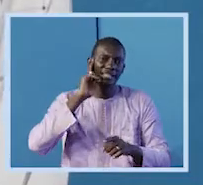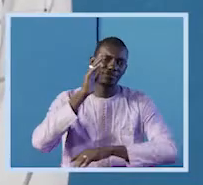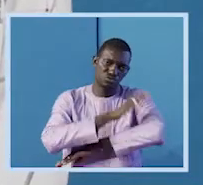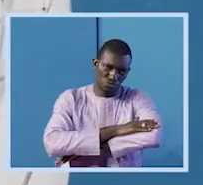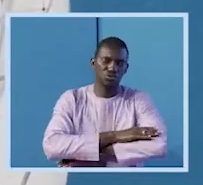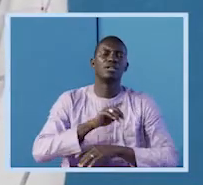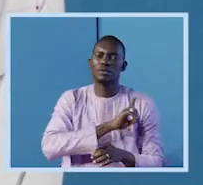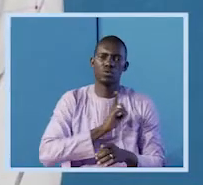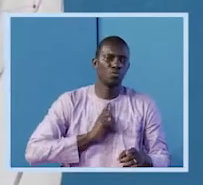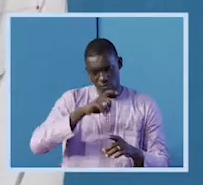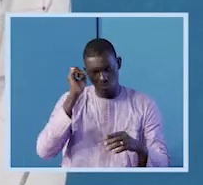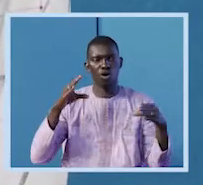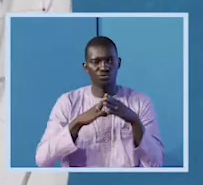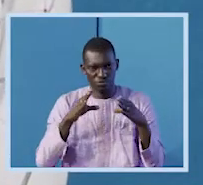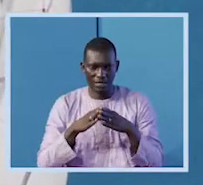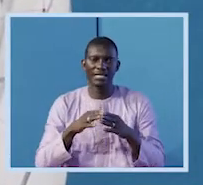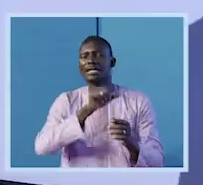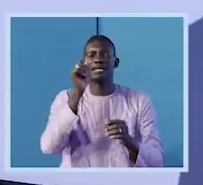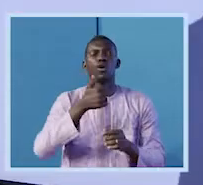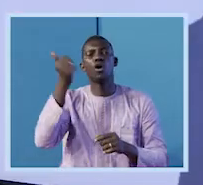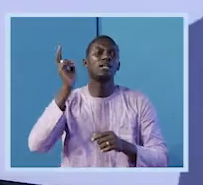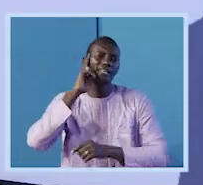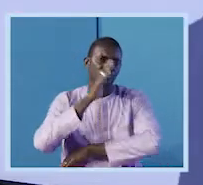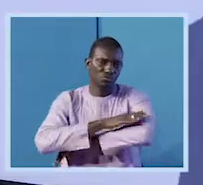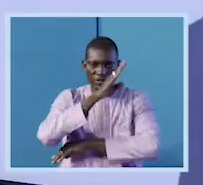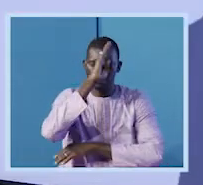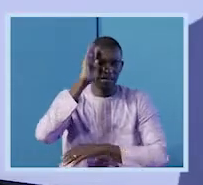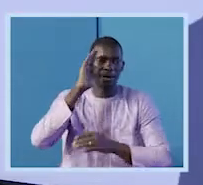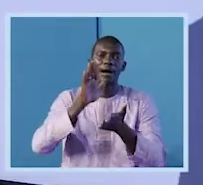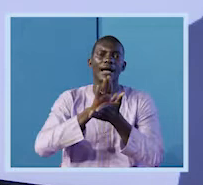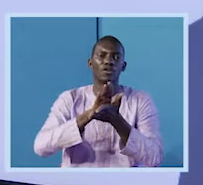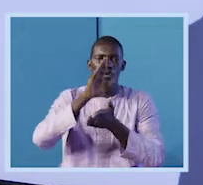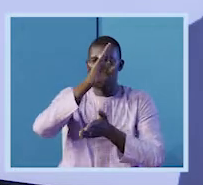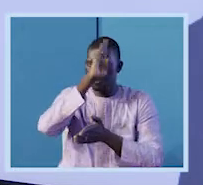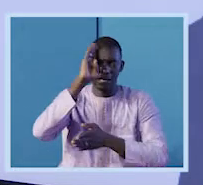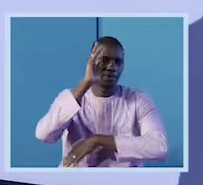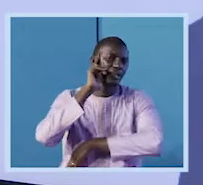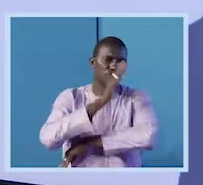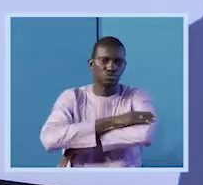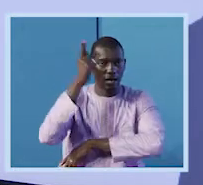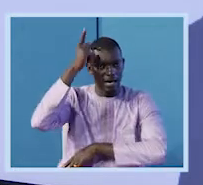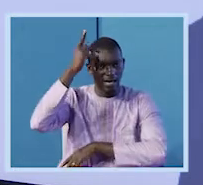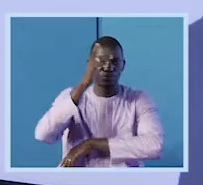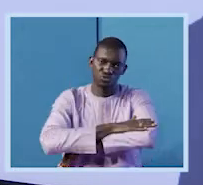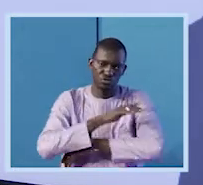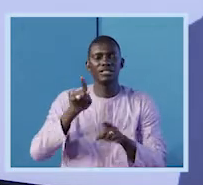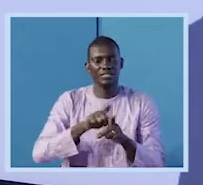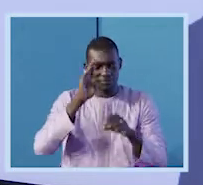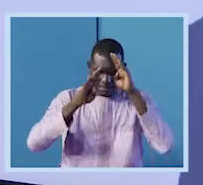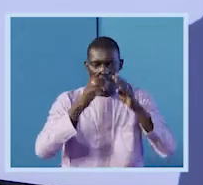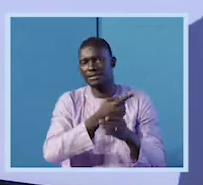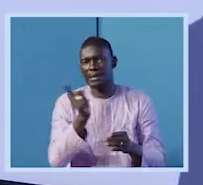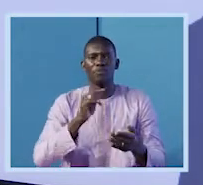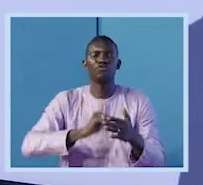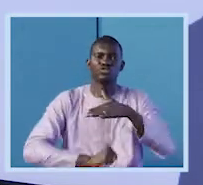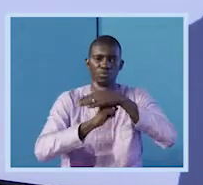We're working closely with them, and the also other deaf school that is at Brikama. So we really thank them for supporting interpreters, and then that is it.